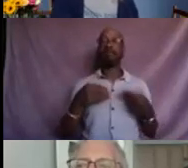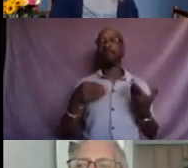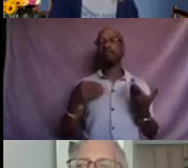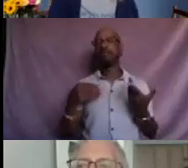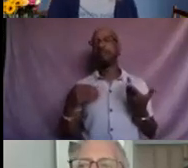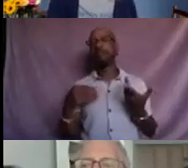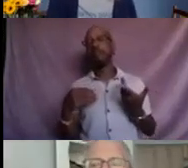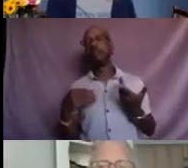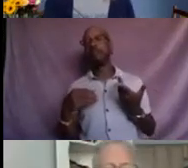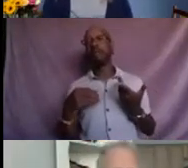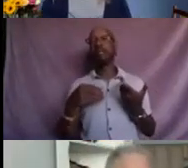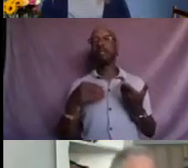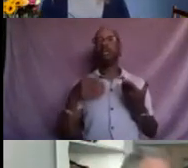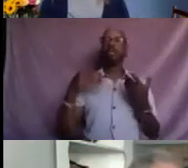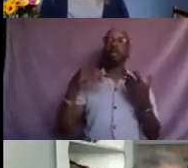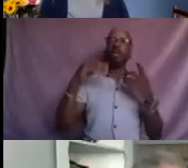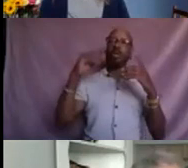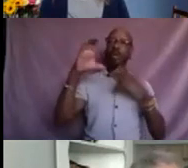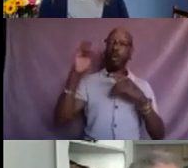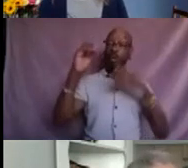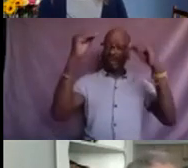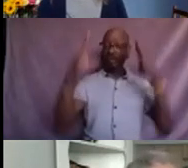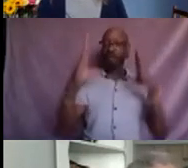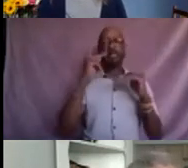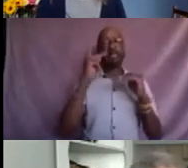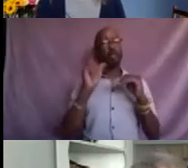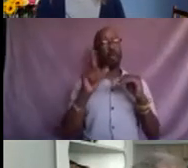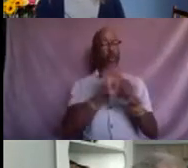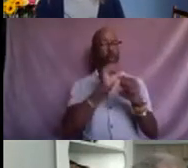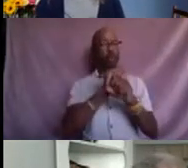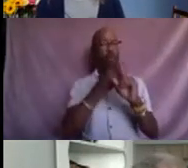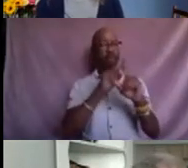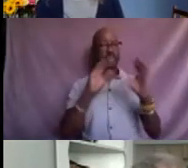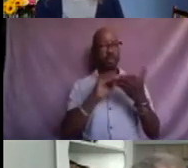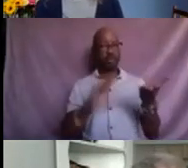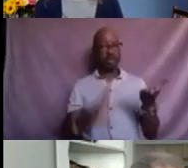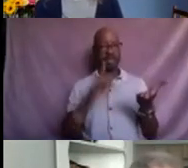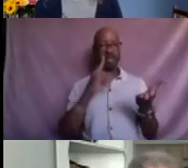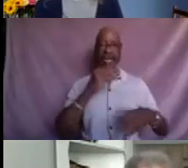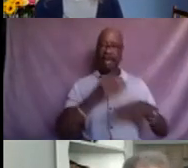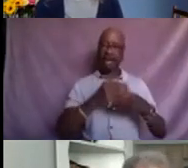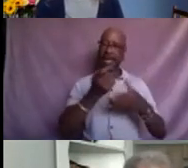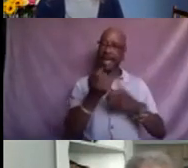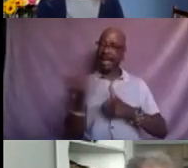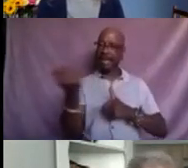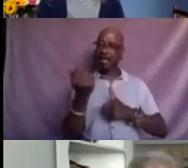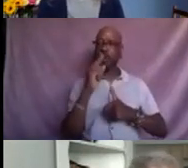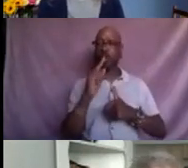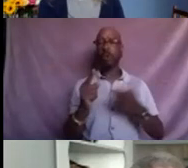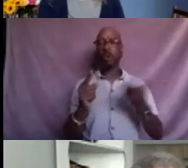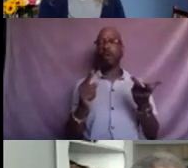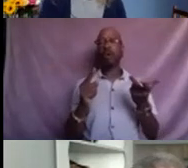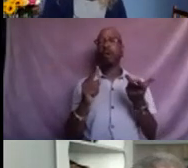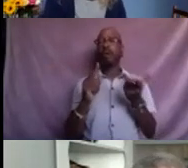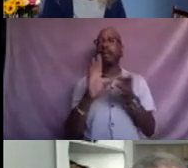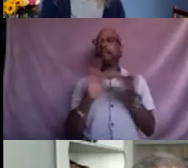all student work and grades for the class. They can add, edit, and delete announcements, items, and people. So